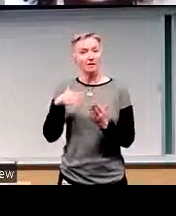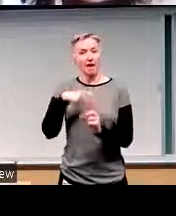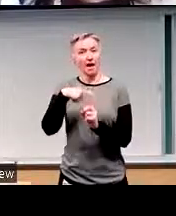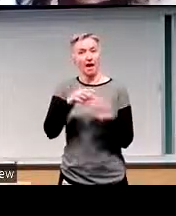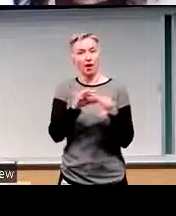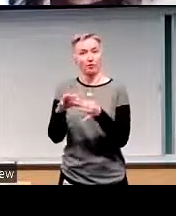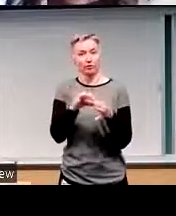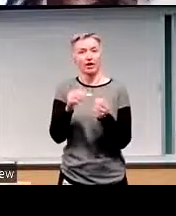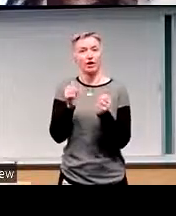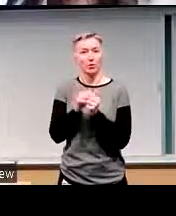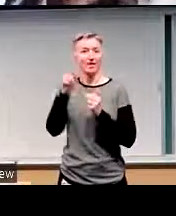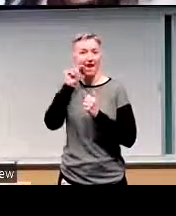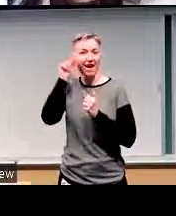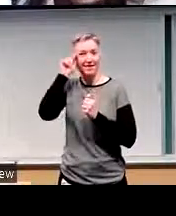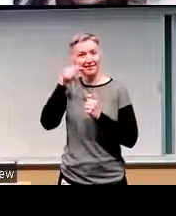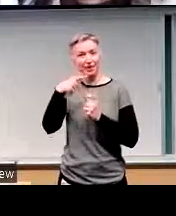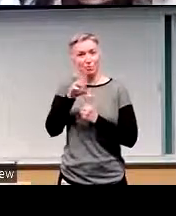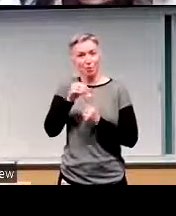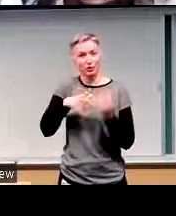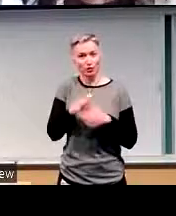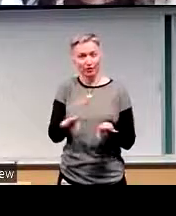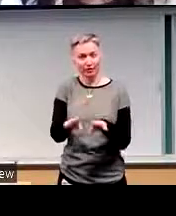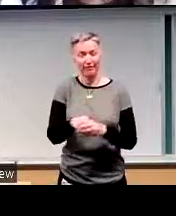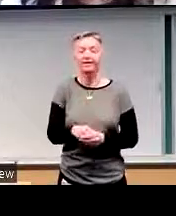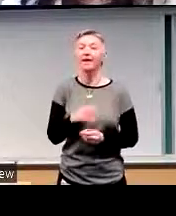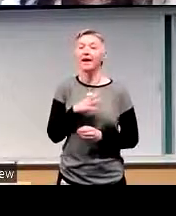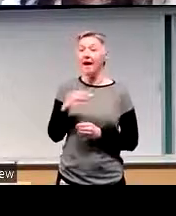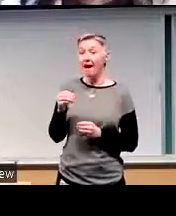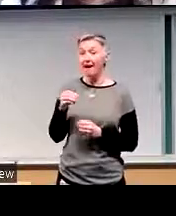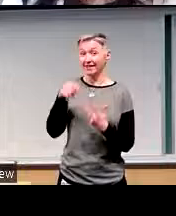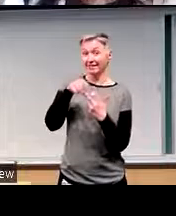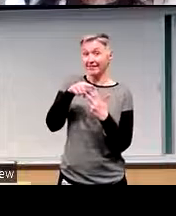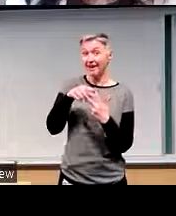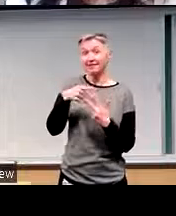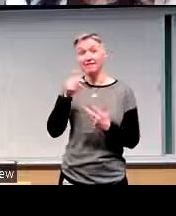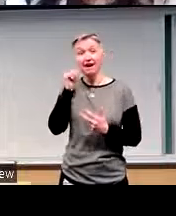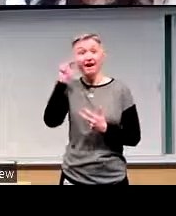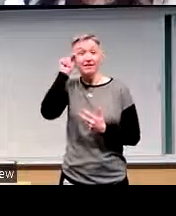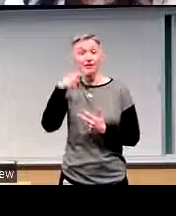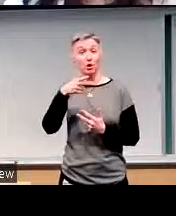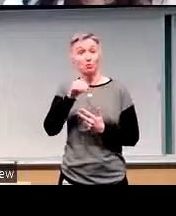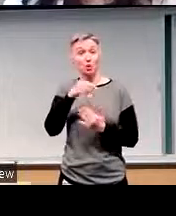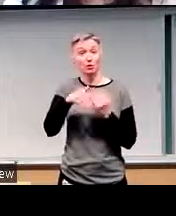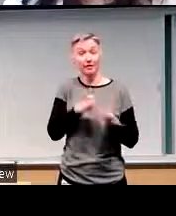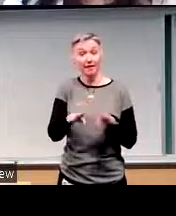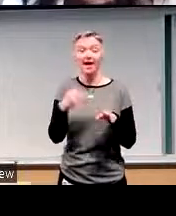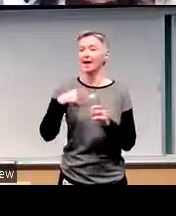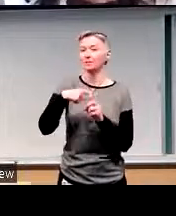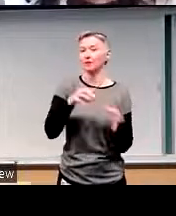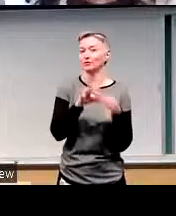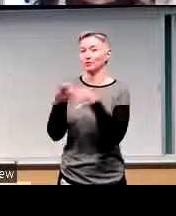with adolescent prosociality, and adolescent prosociality has a positive